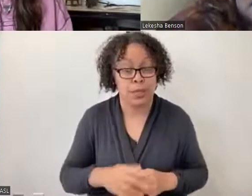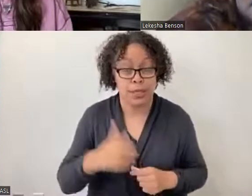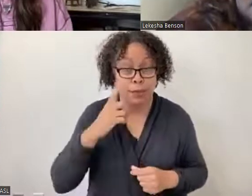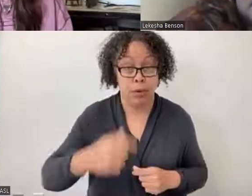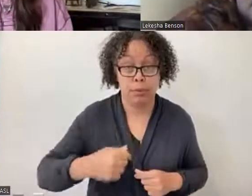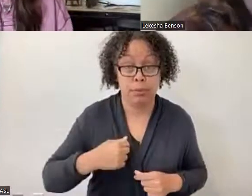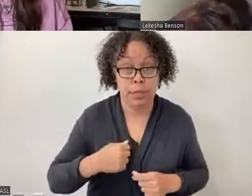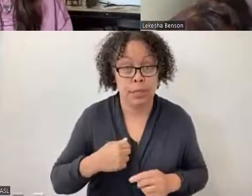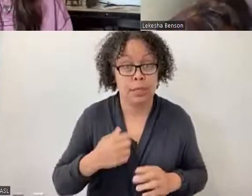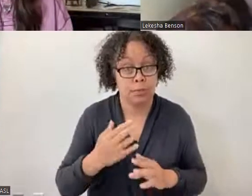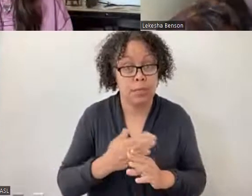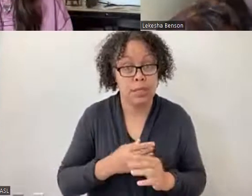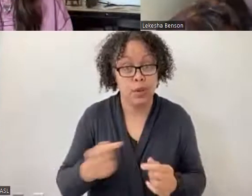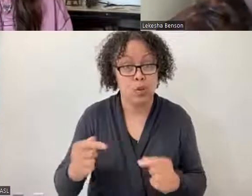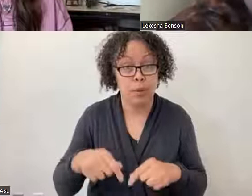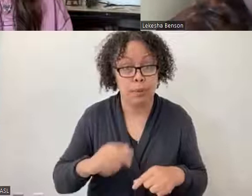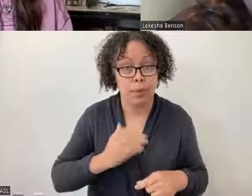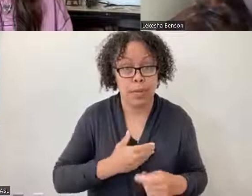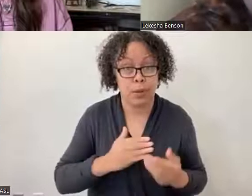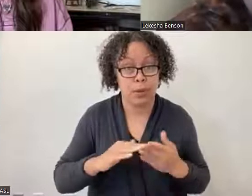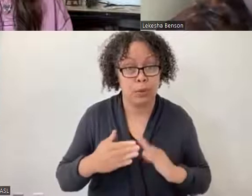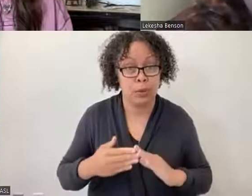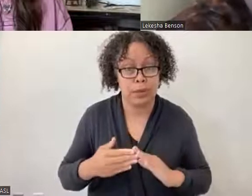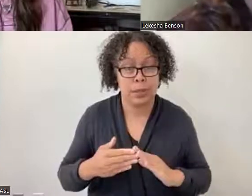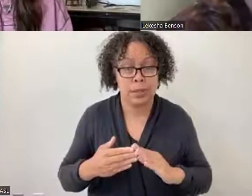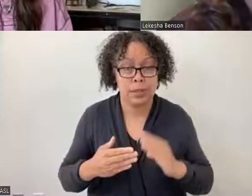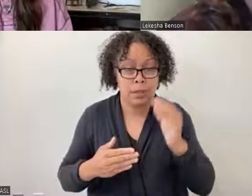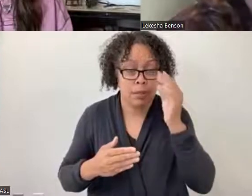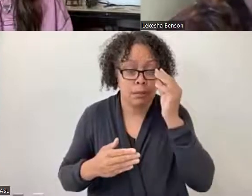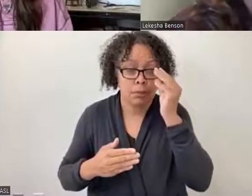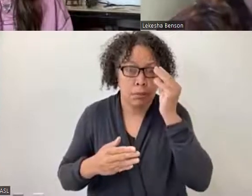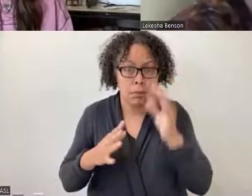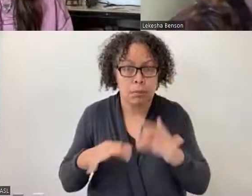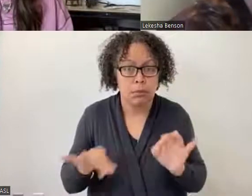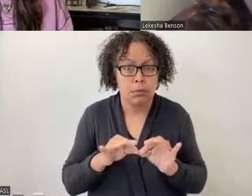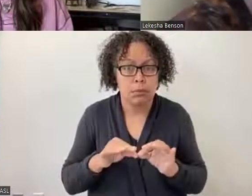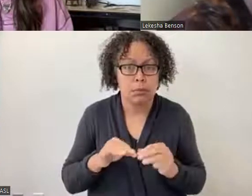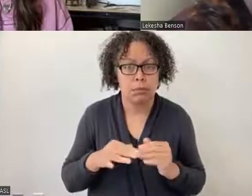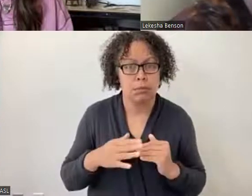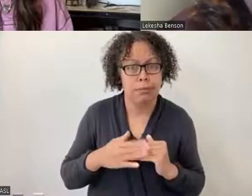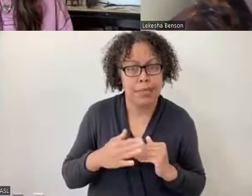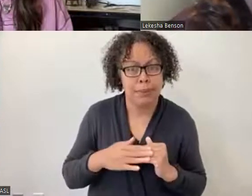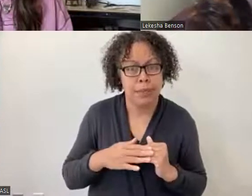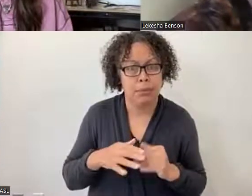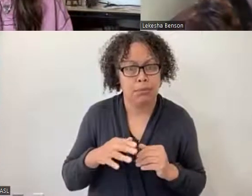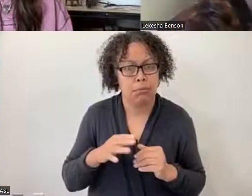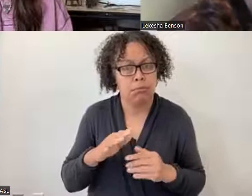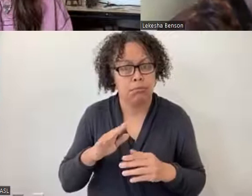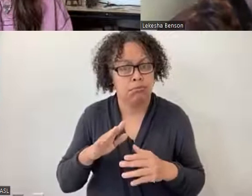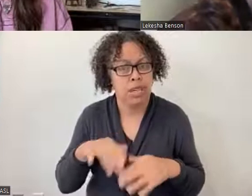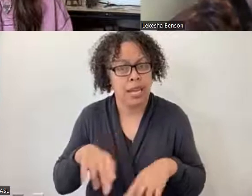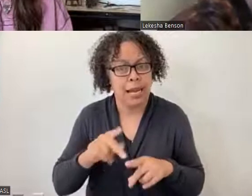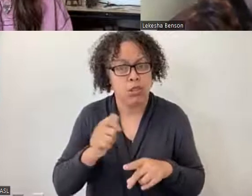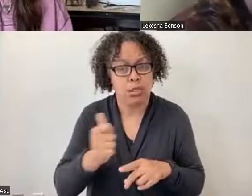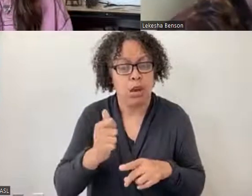prior to you even coming into our community, you should at least allow yourself to be trained by members